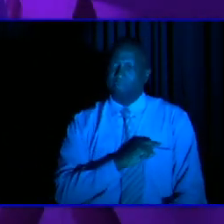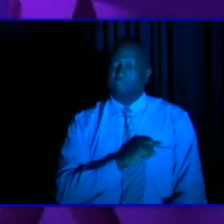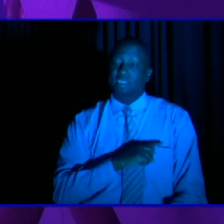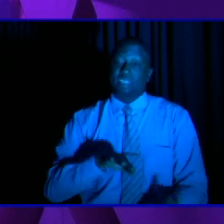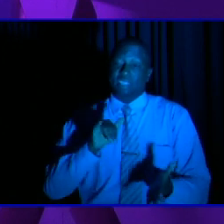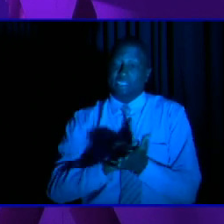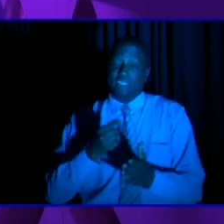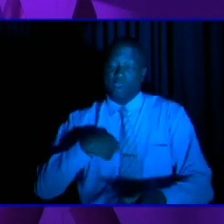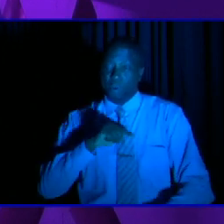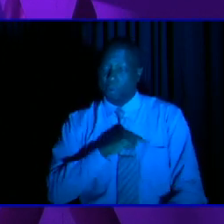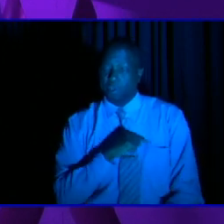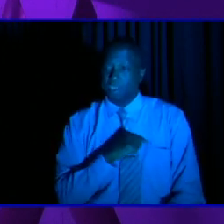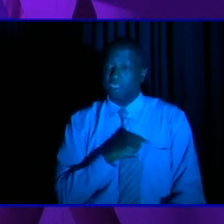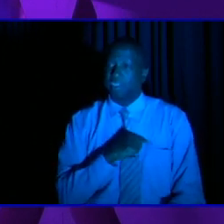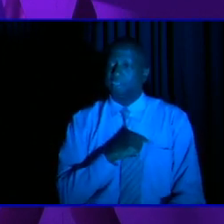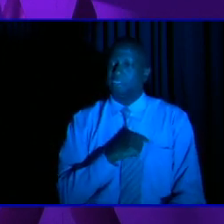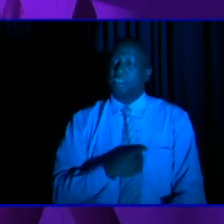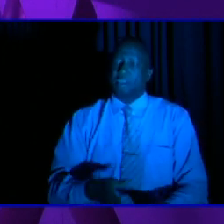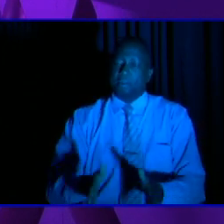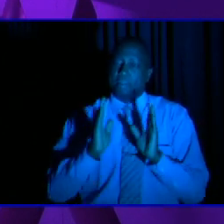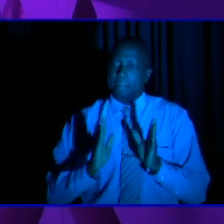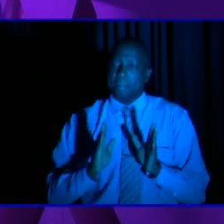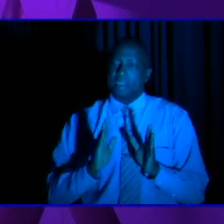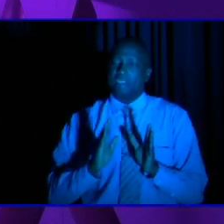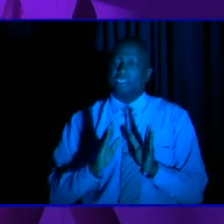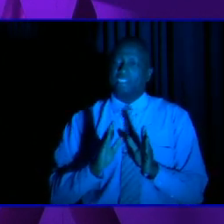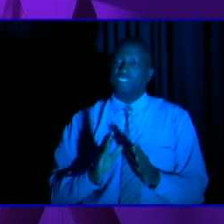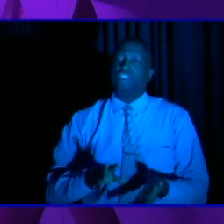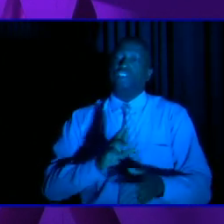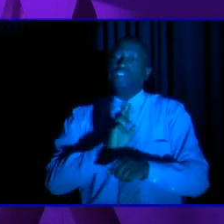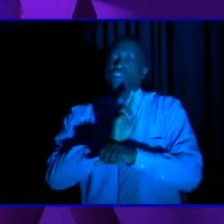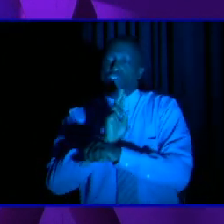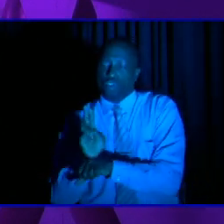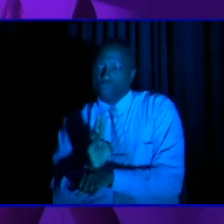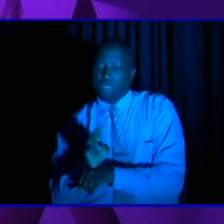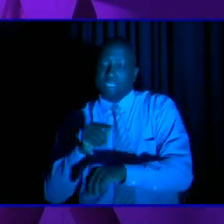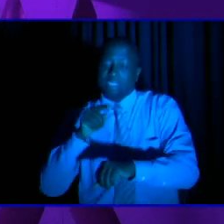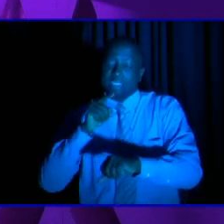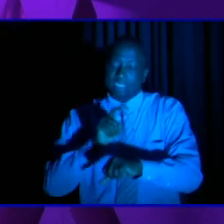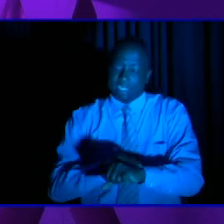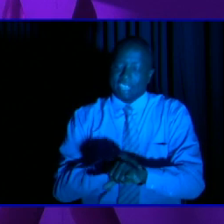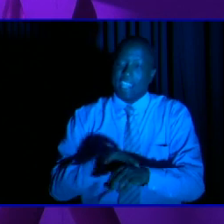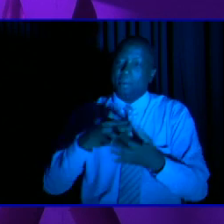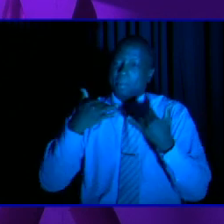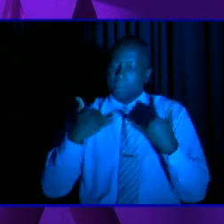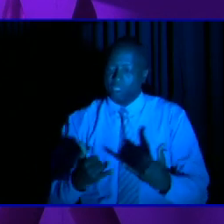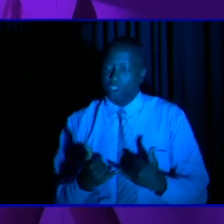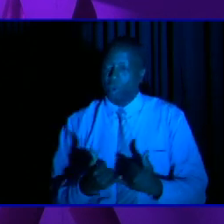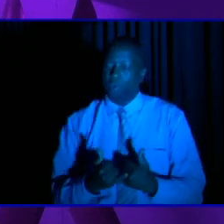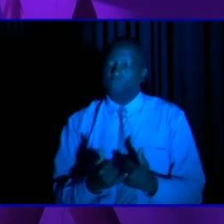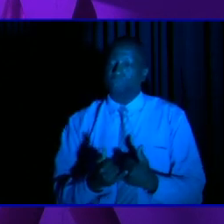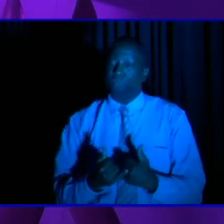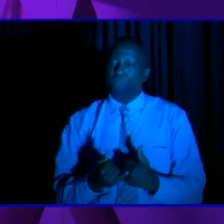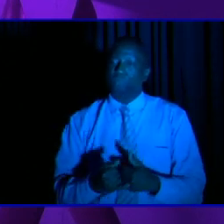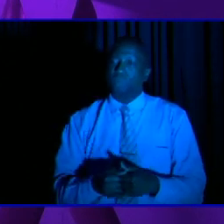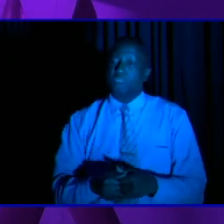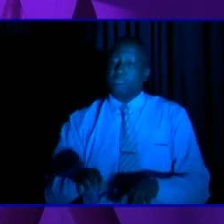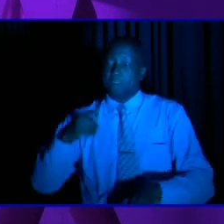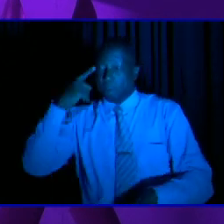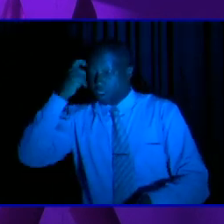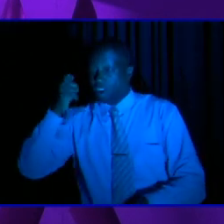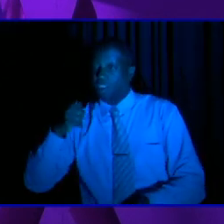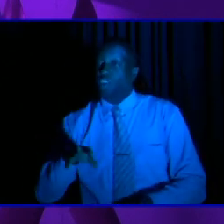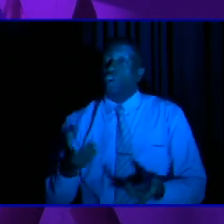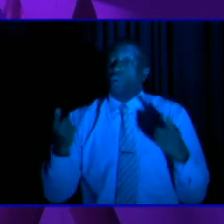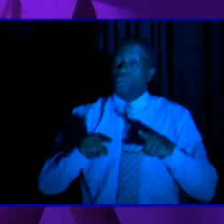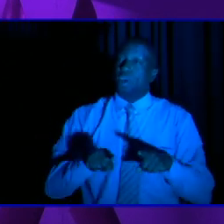we, Almighty Father, may seize this great moment. For once that door is shut, it is shut forever.